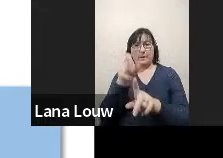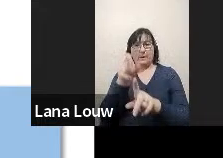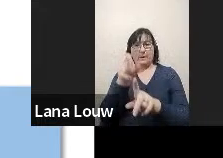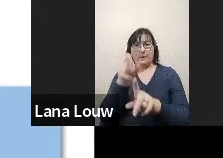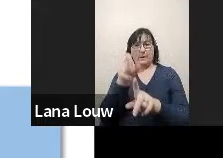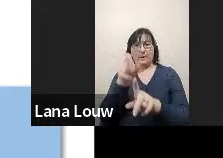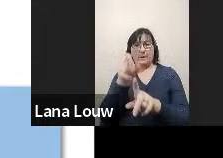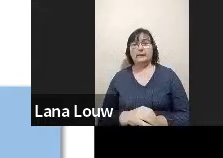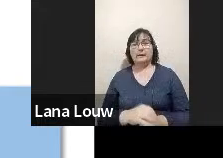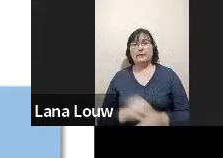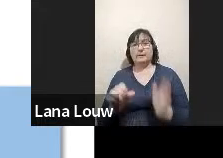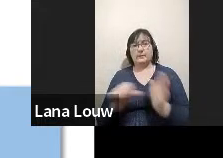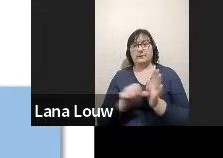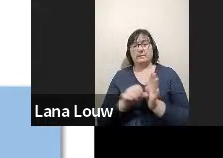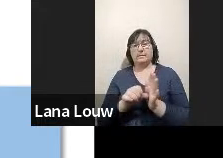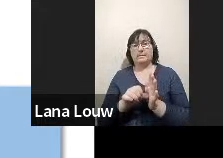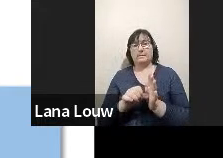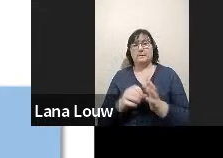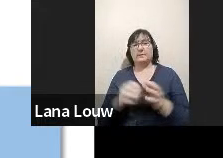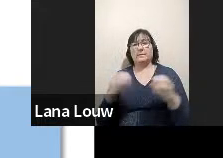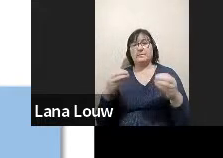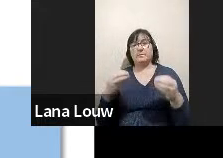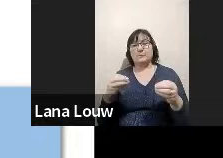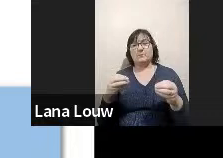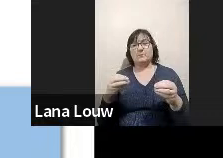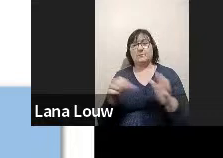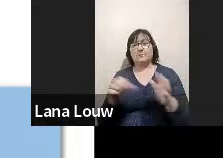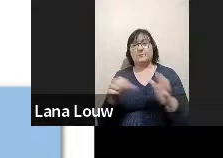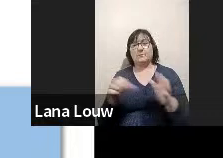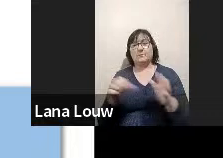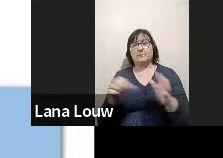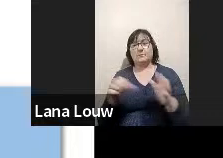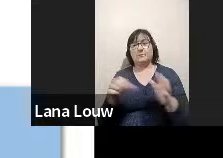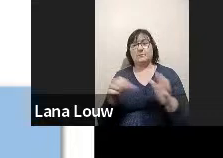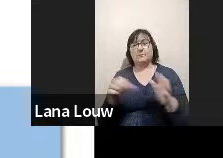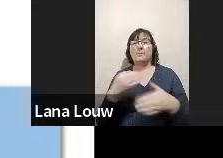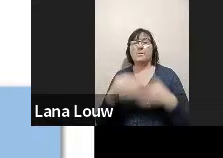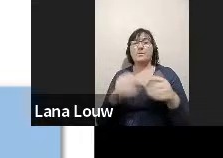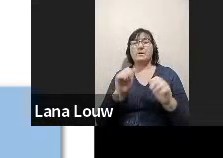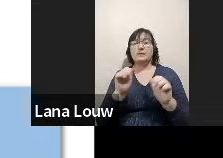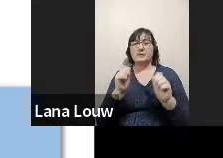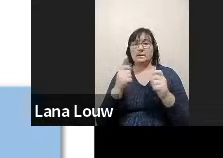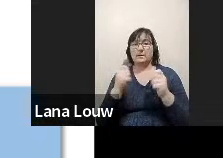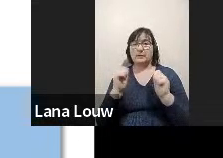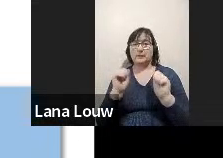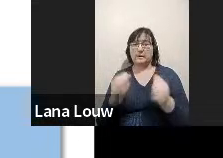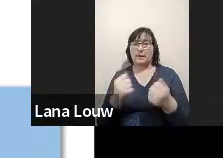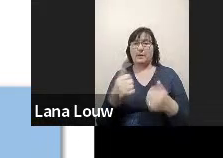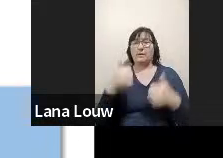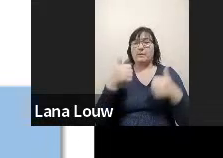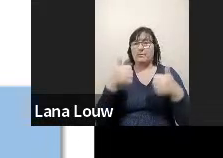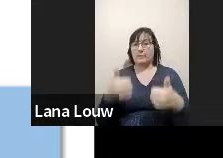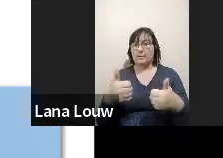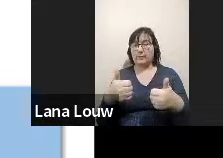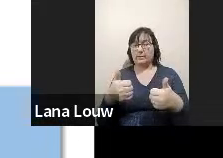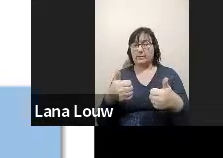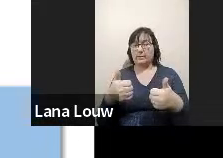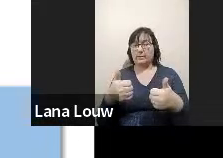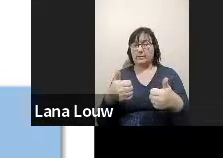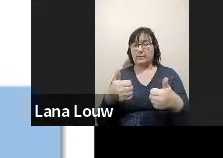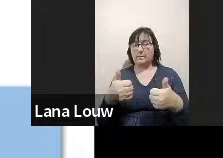process is done smoothly, that these documentations are uploaded when requested.